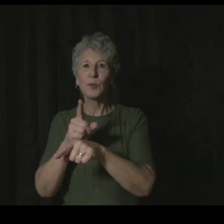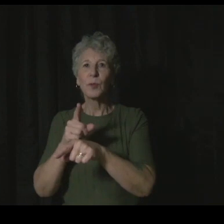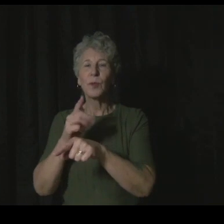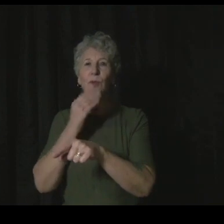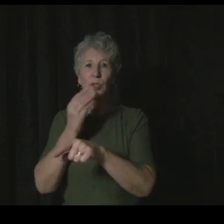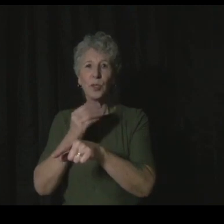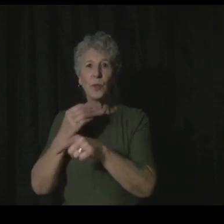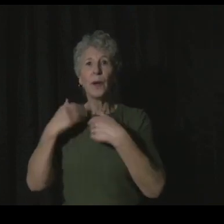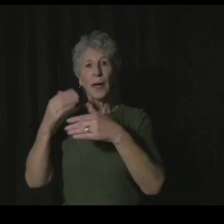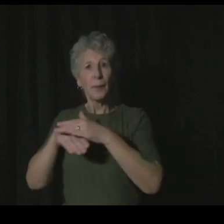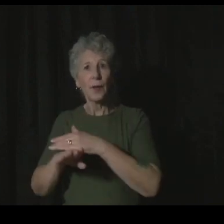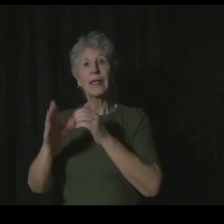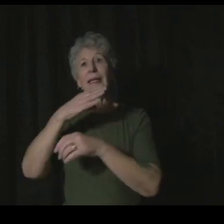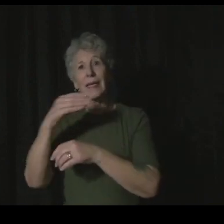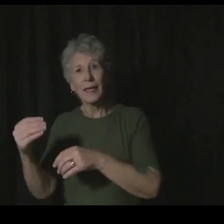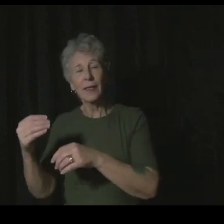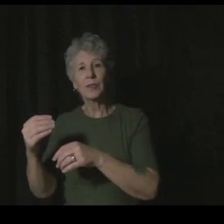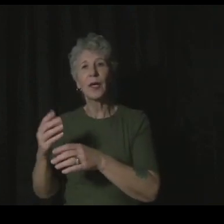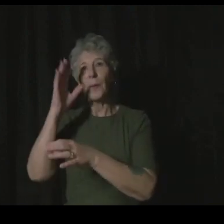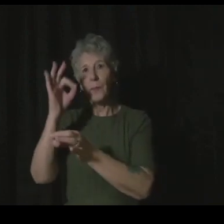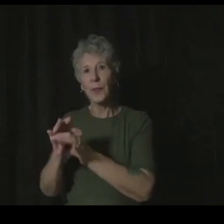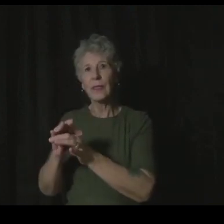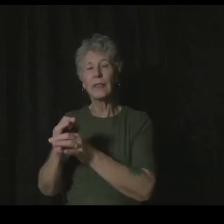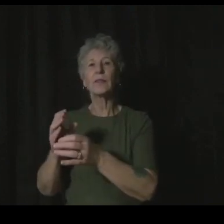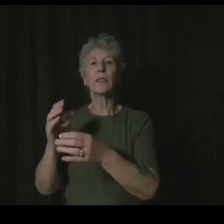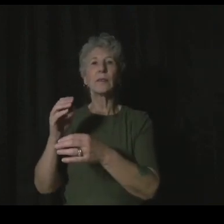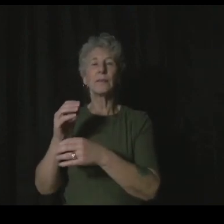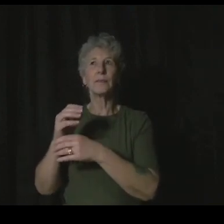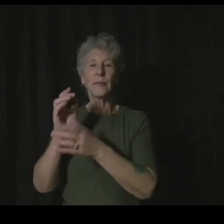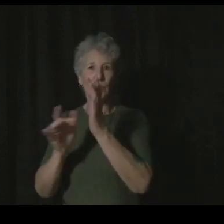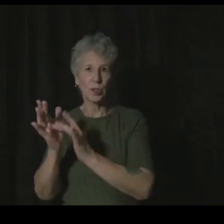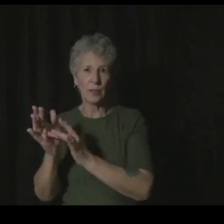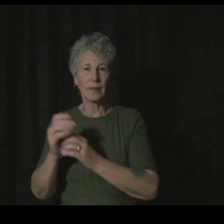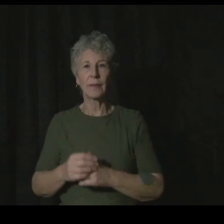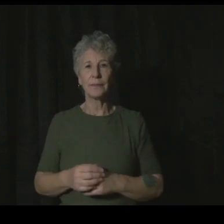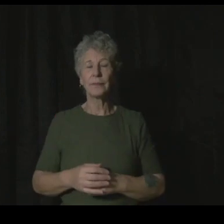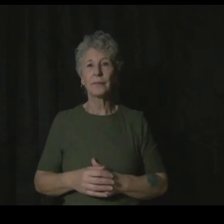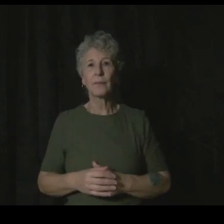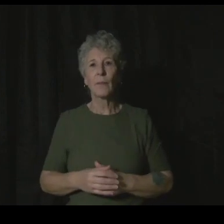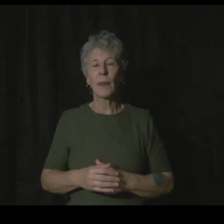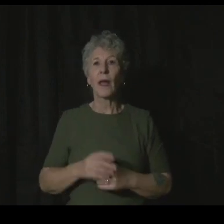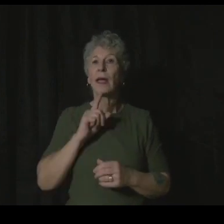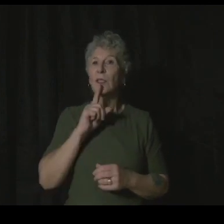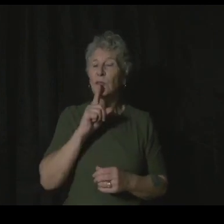Christ. There is such a thing as spiritual Israel, but the definition is a true